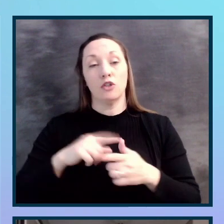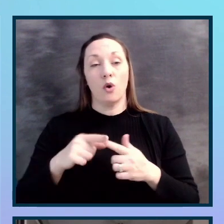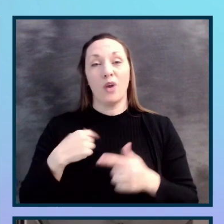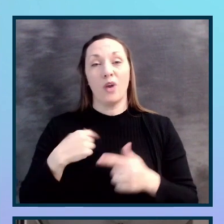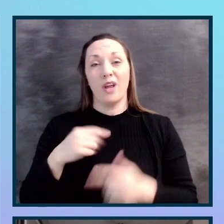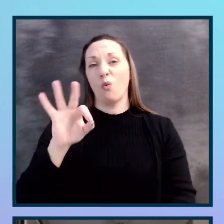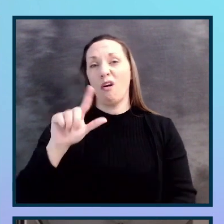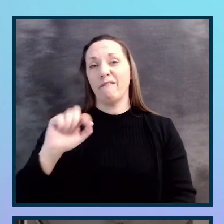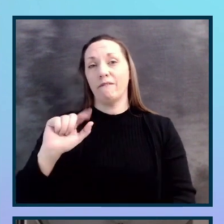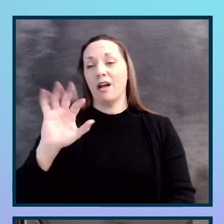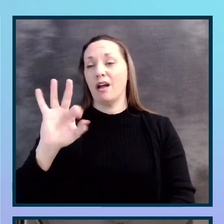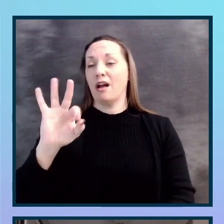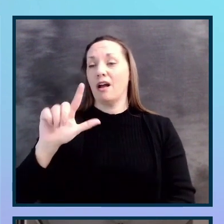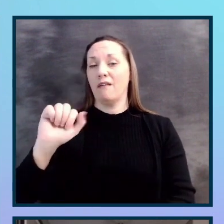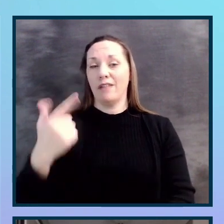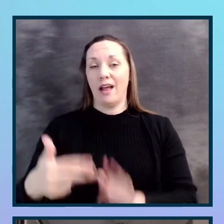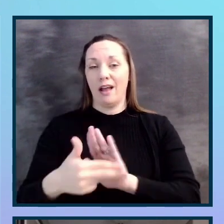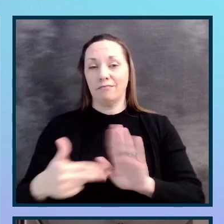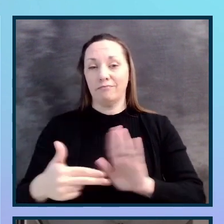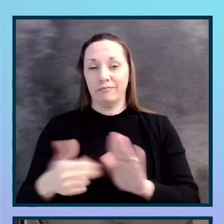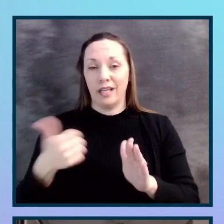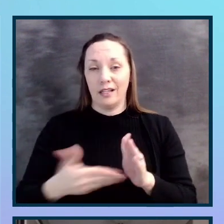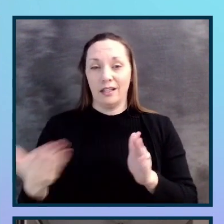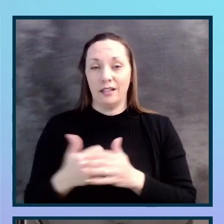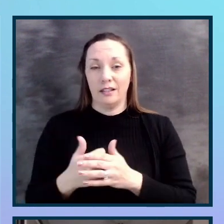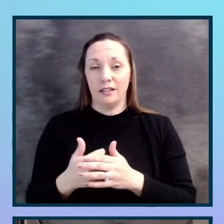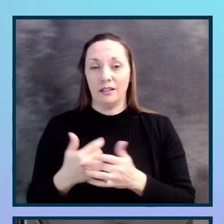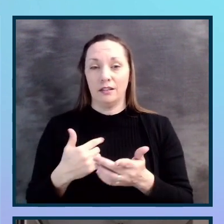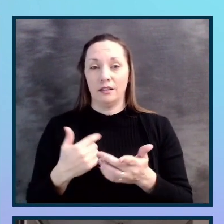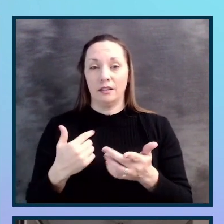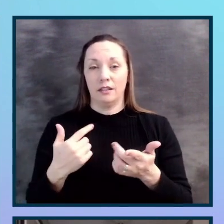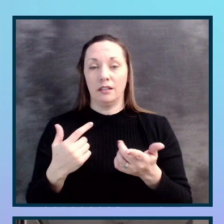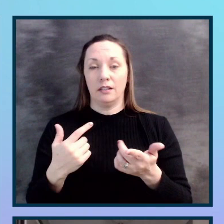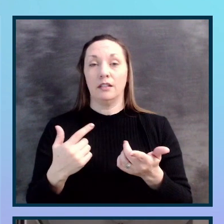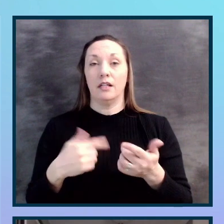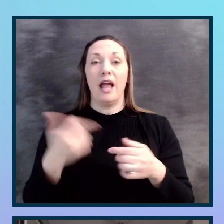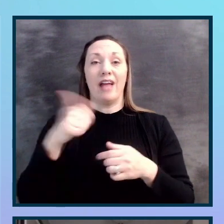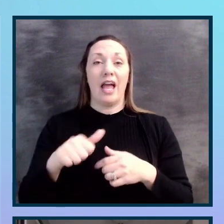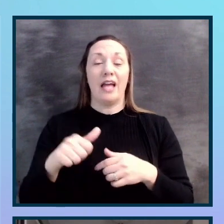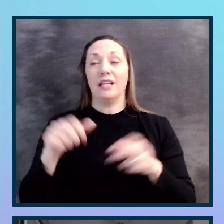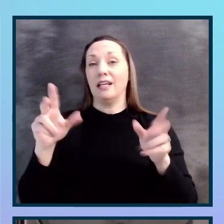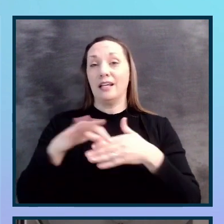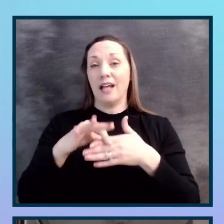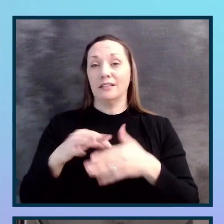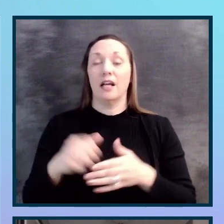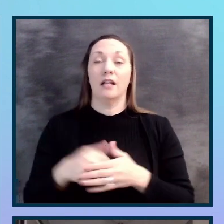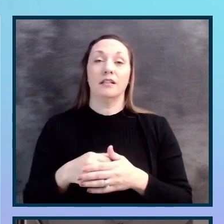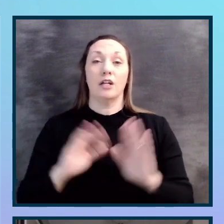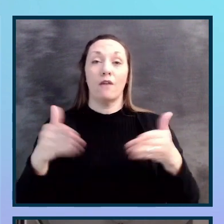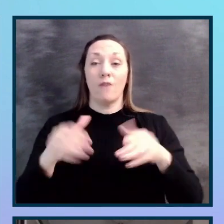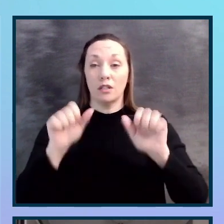flag any elements with role text which have any content that is either focusable